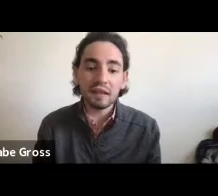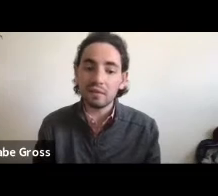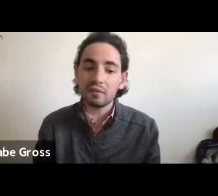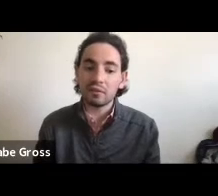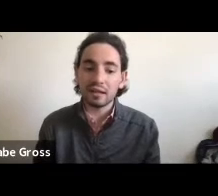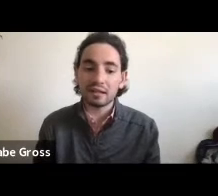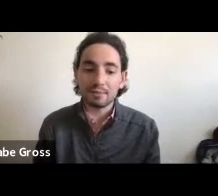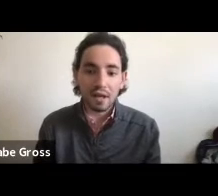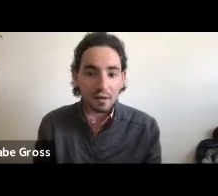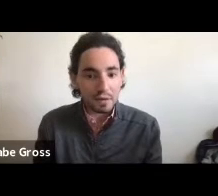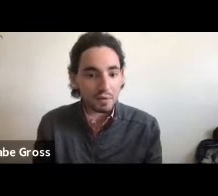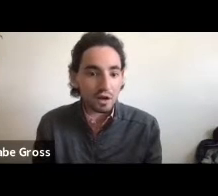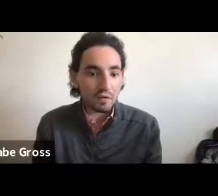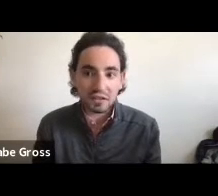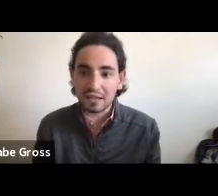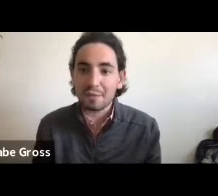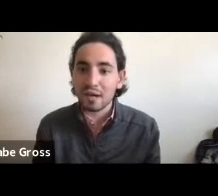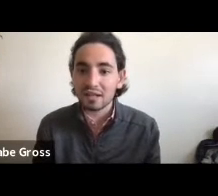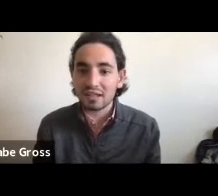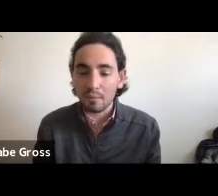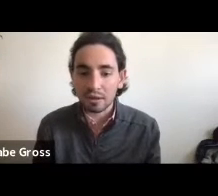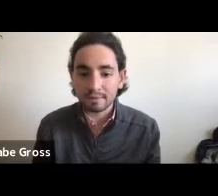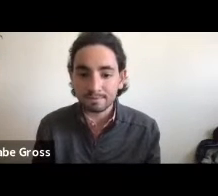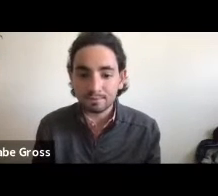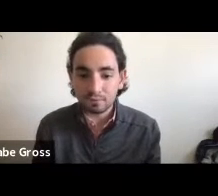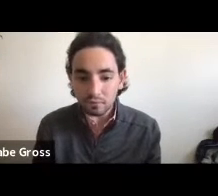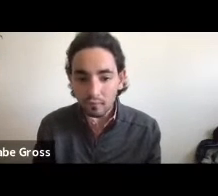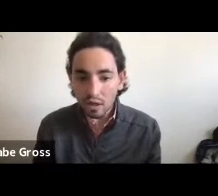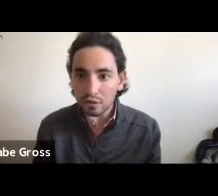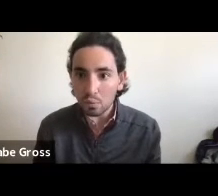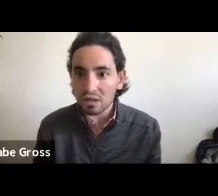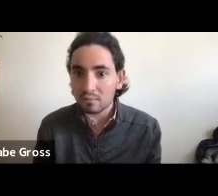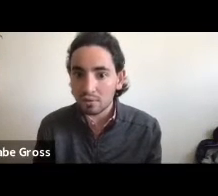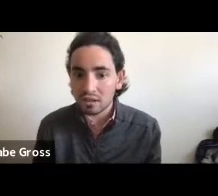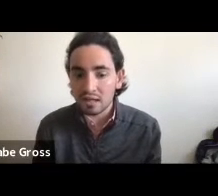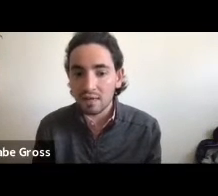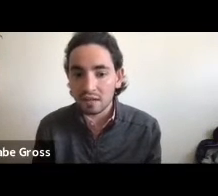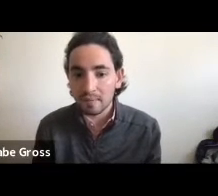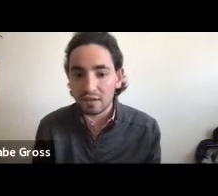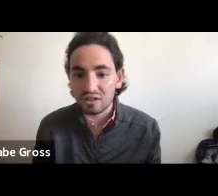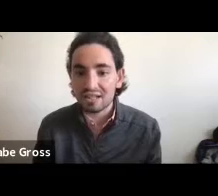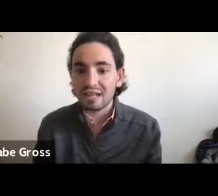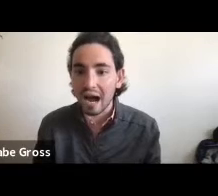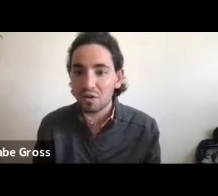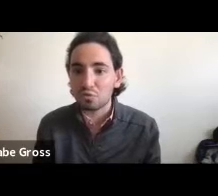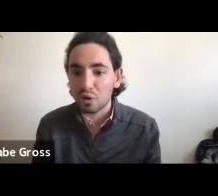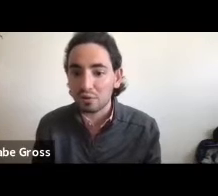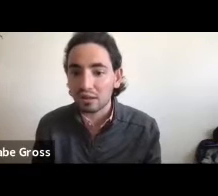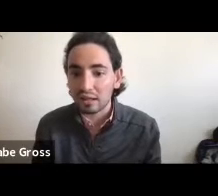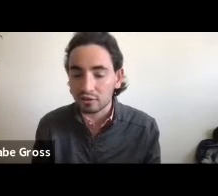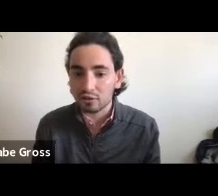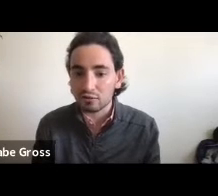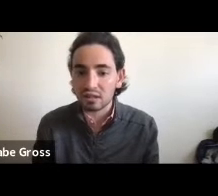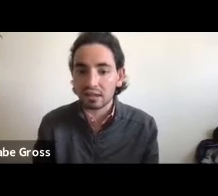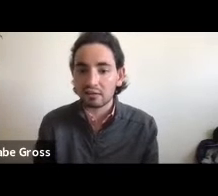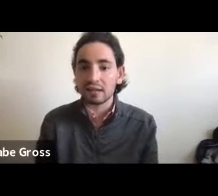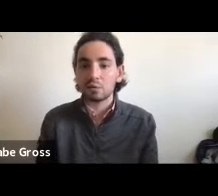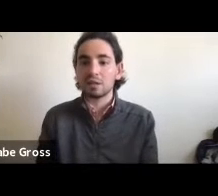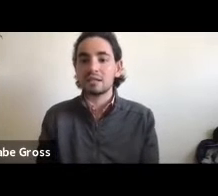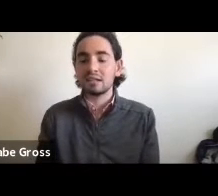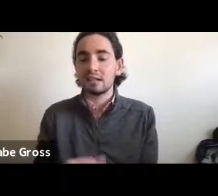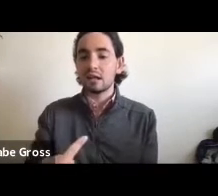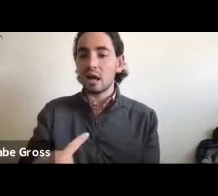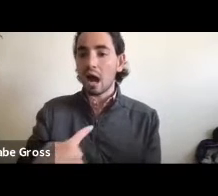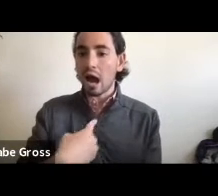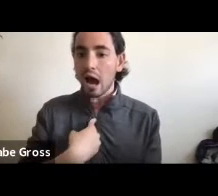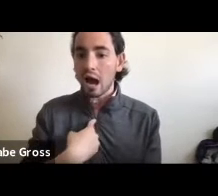signed Moses. They live in France. Maybe I'll visit them next summer. So what does Moses say on this page? He says, I wrote a letter. So